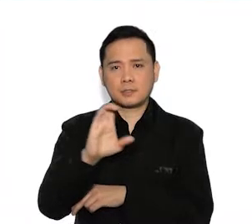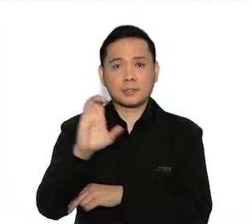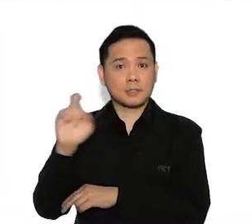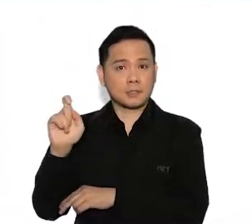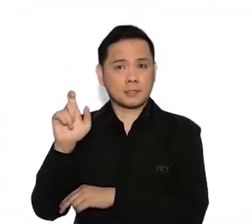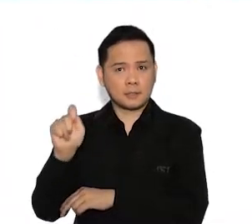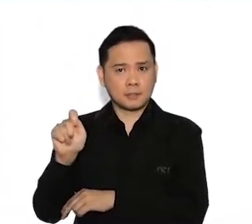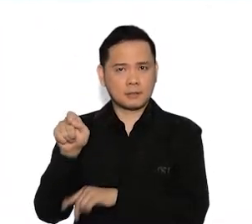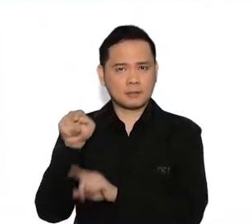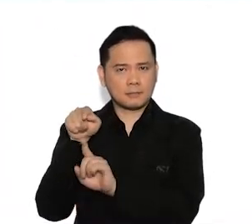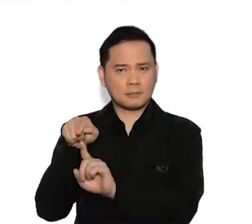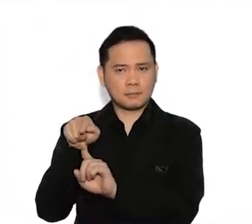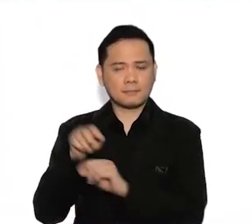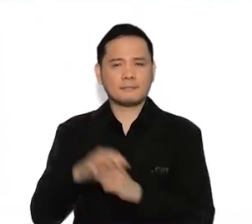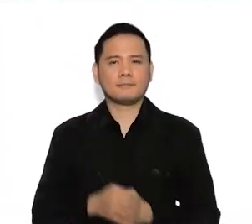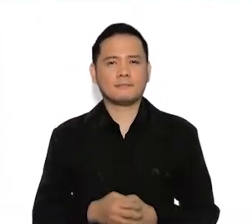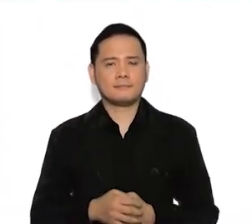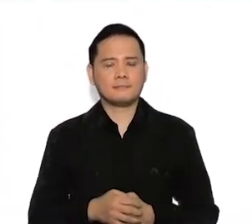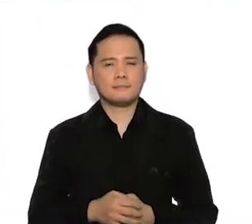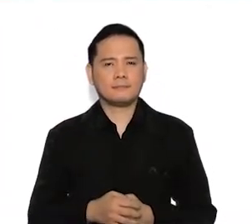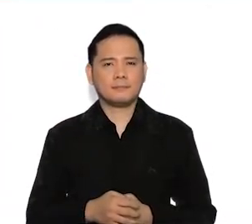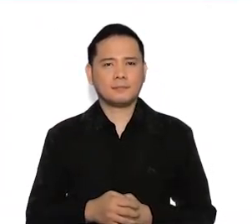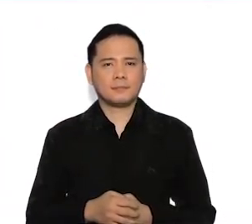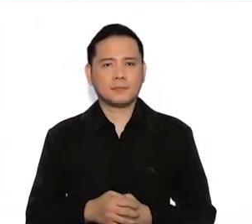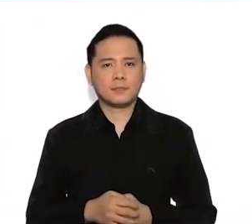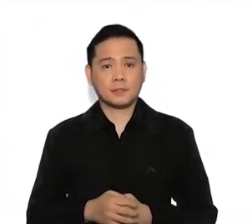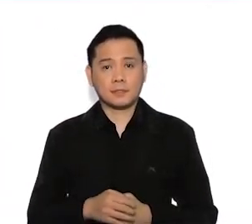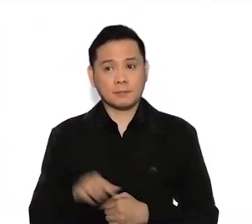Expenditure Tagging, or CCET.